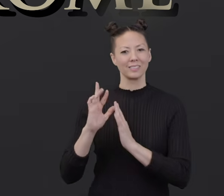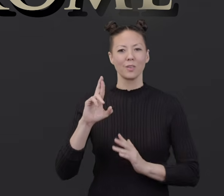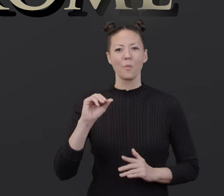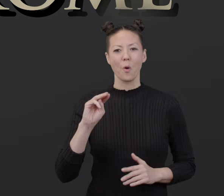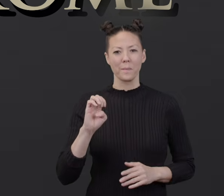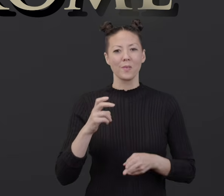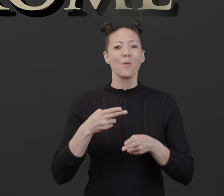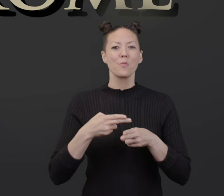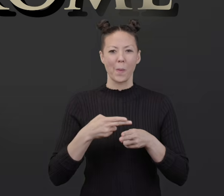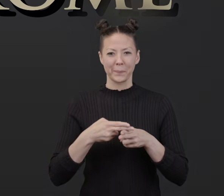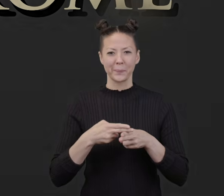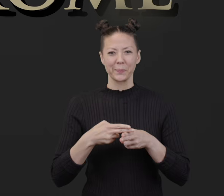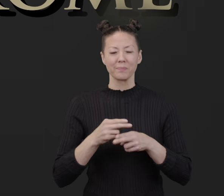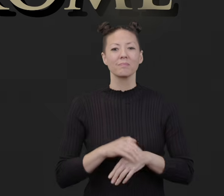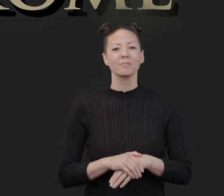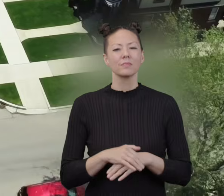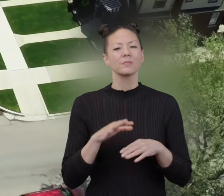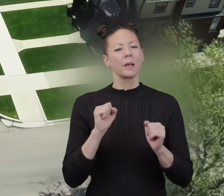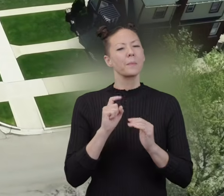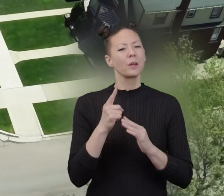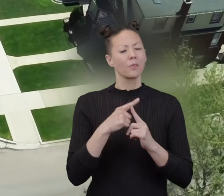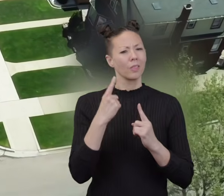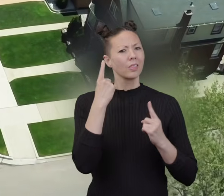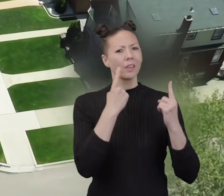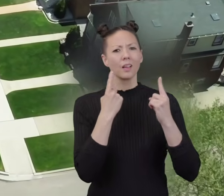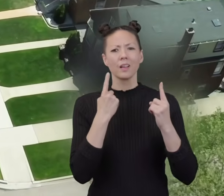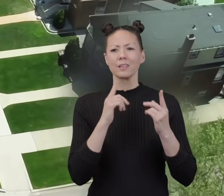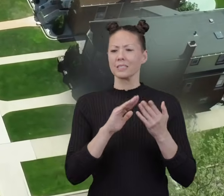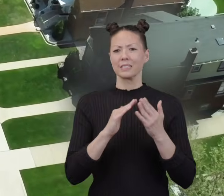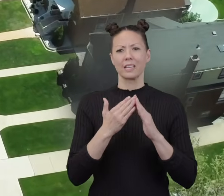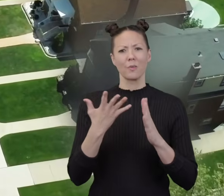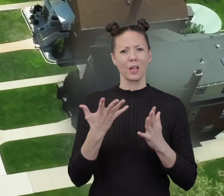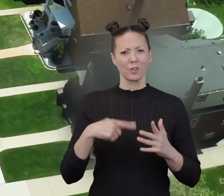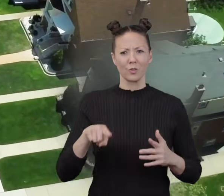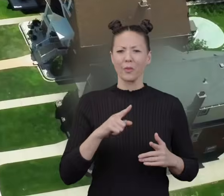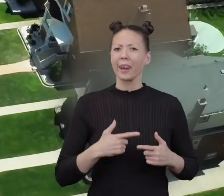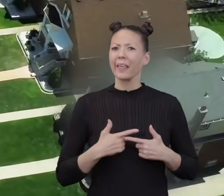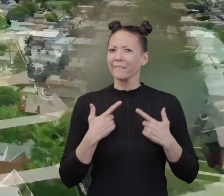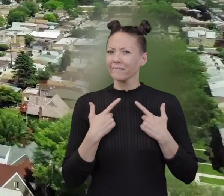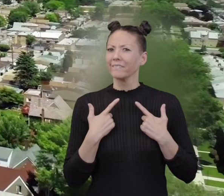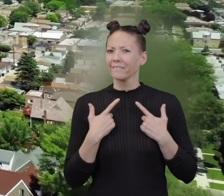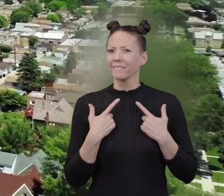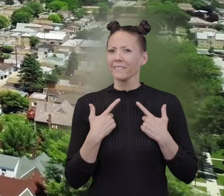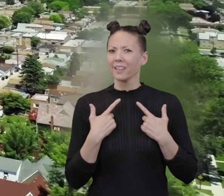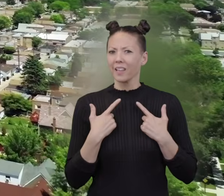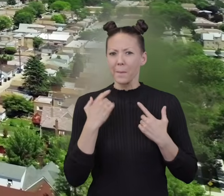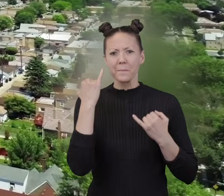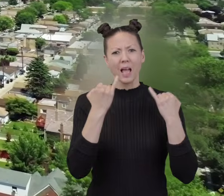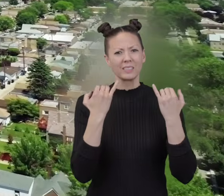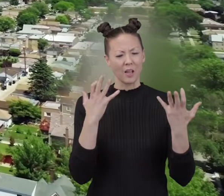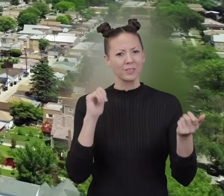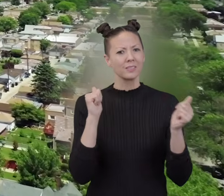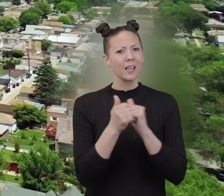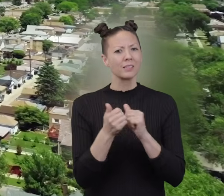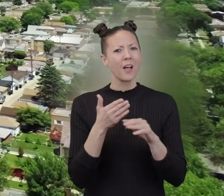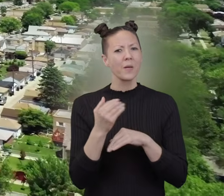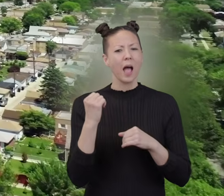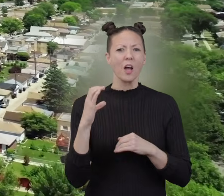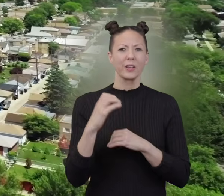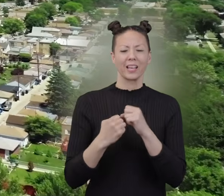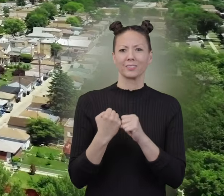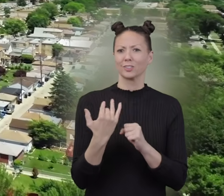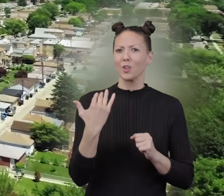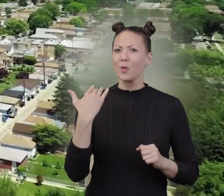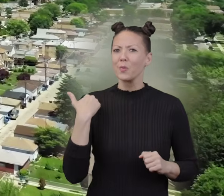Ancient Rome. Take a minute to think about the city where you live. Can you imagine how it has changed in the